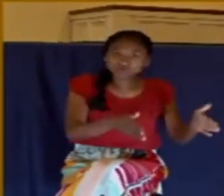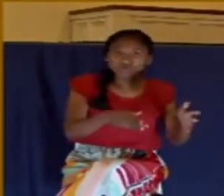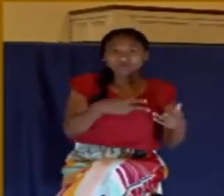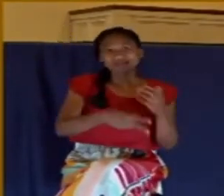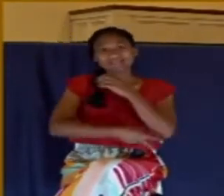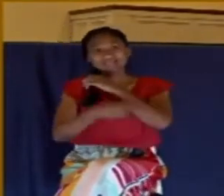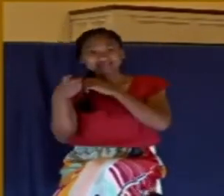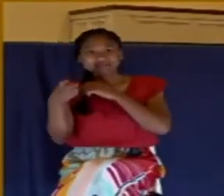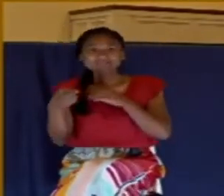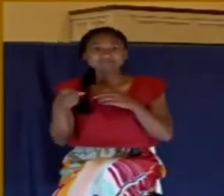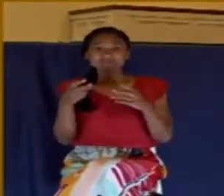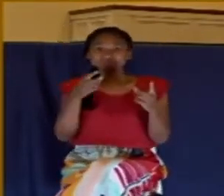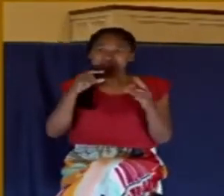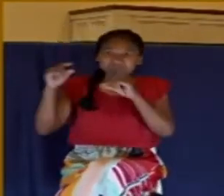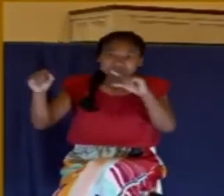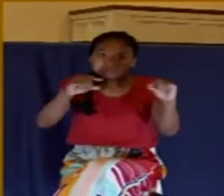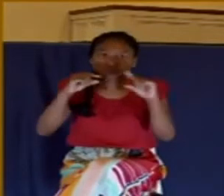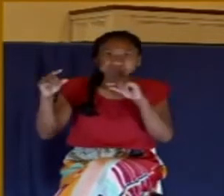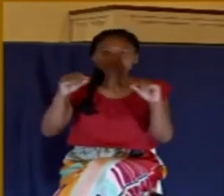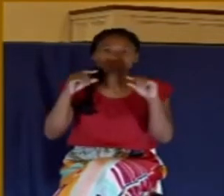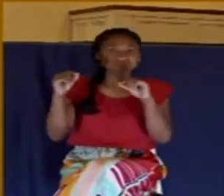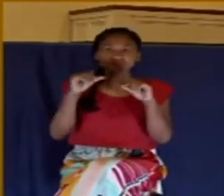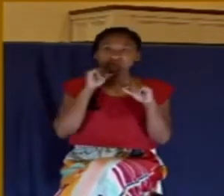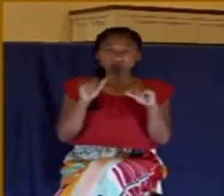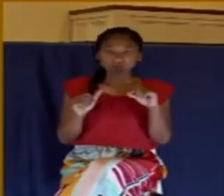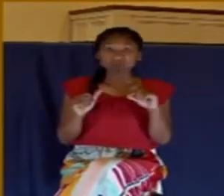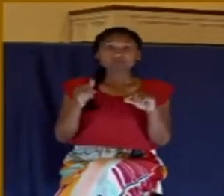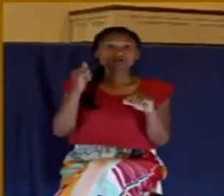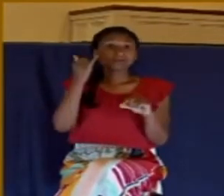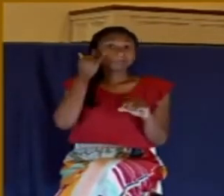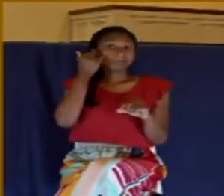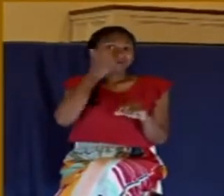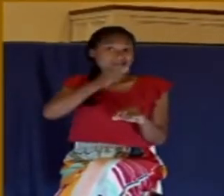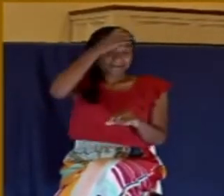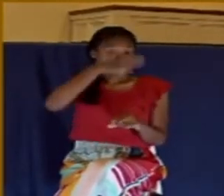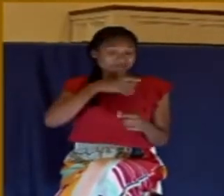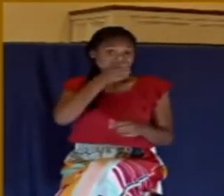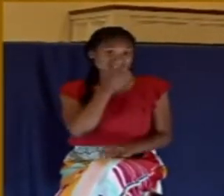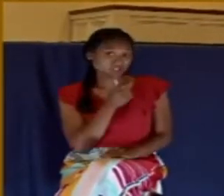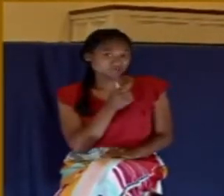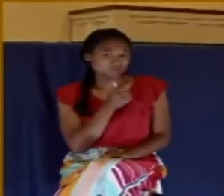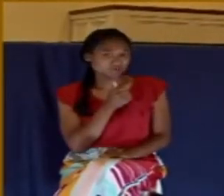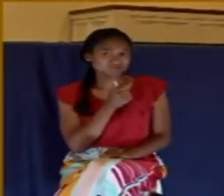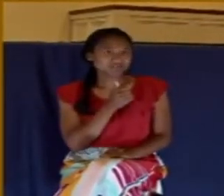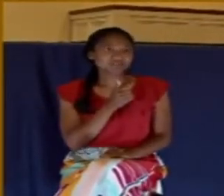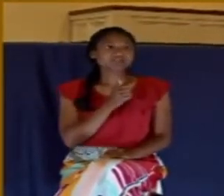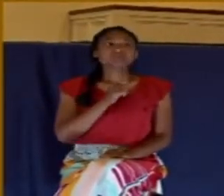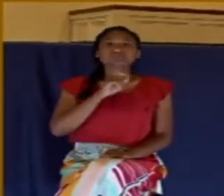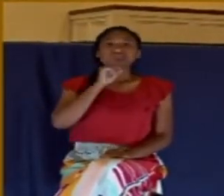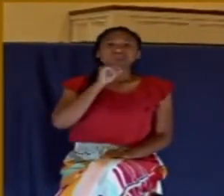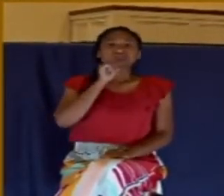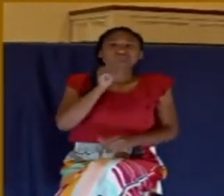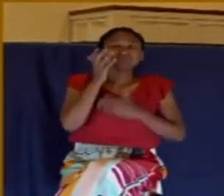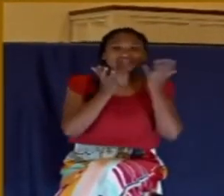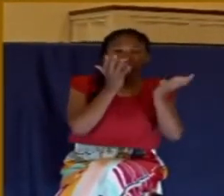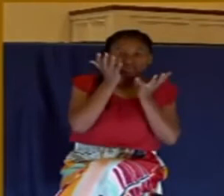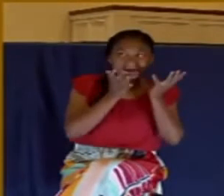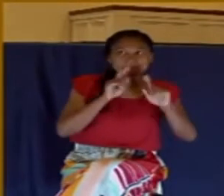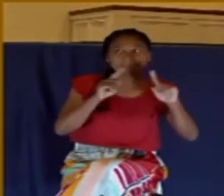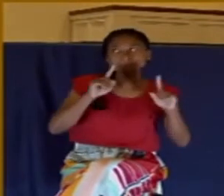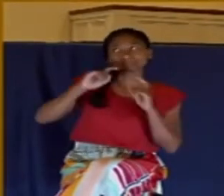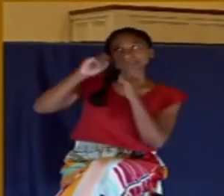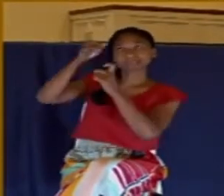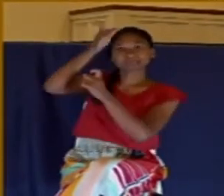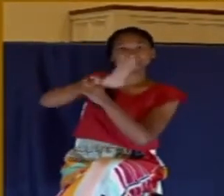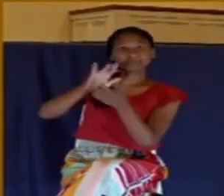as a busybody in other men's matters. Yet if any man suffer as a Christian, let him not be ashamed, but let him glorify God on this